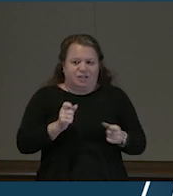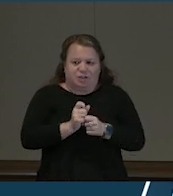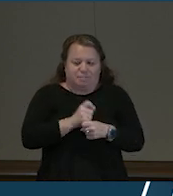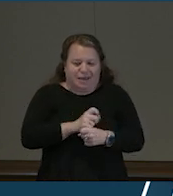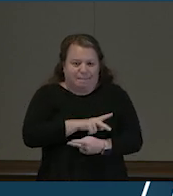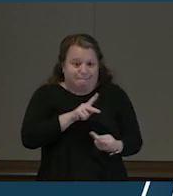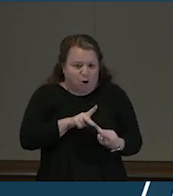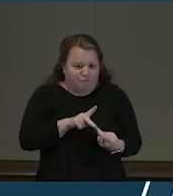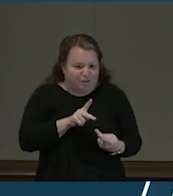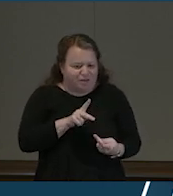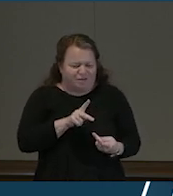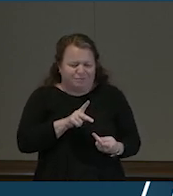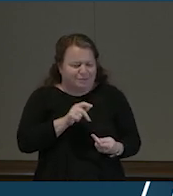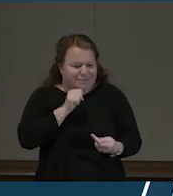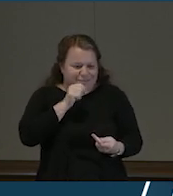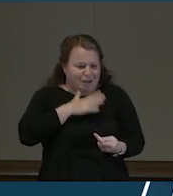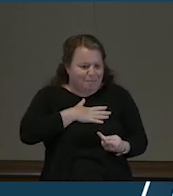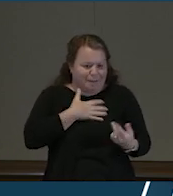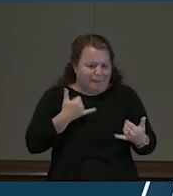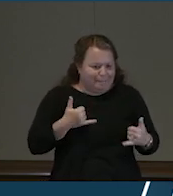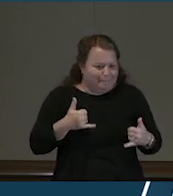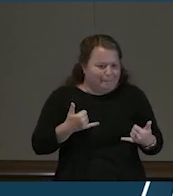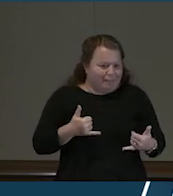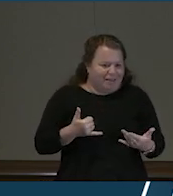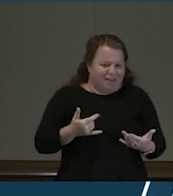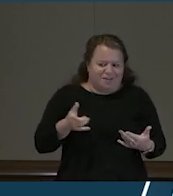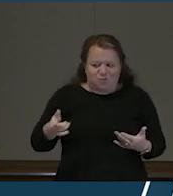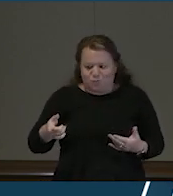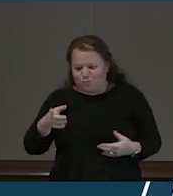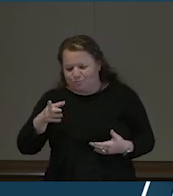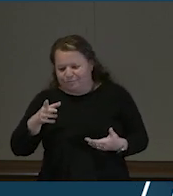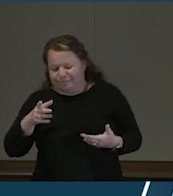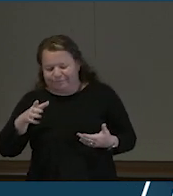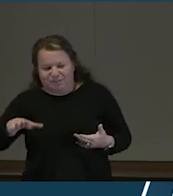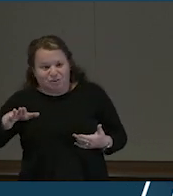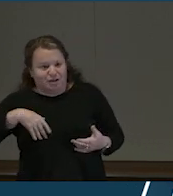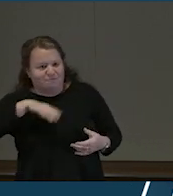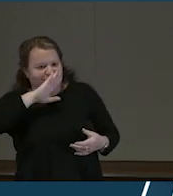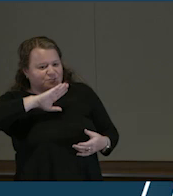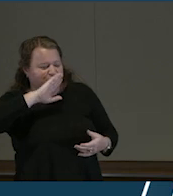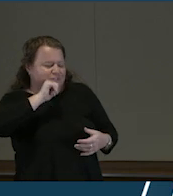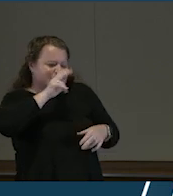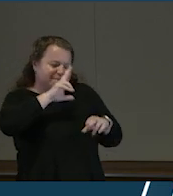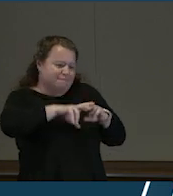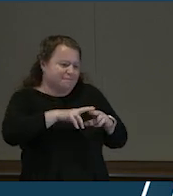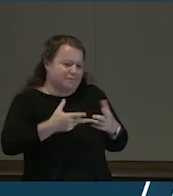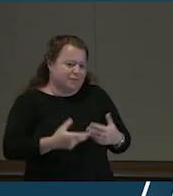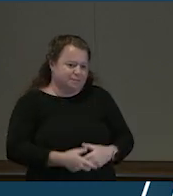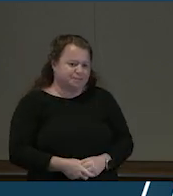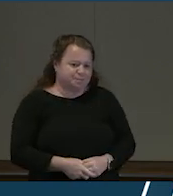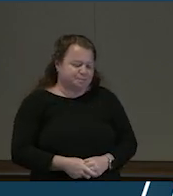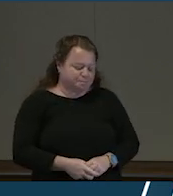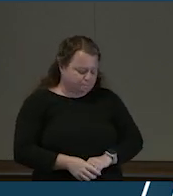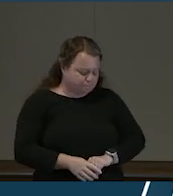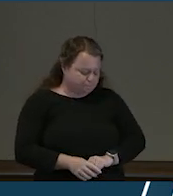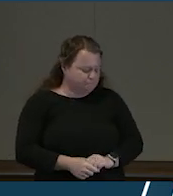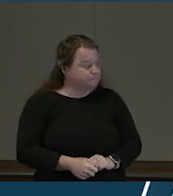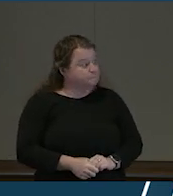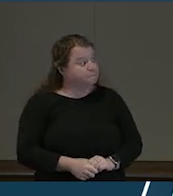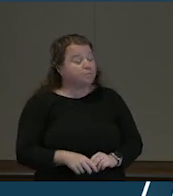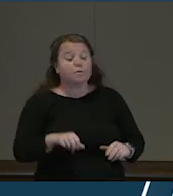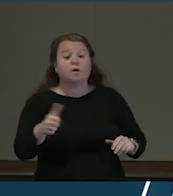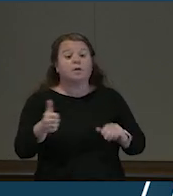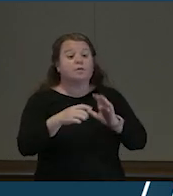it as if it was my play, right? Is now going to make you frustrated, and it's not fun. So another example, what